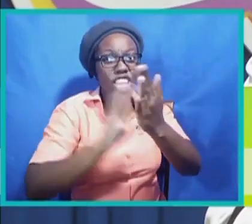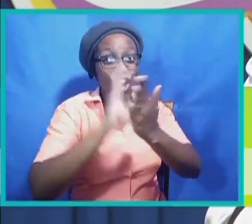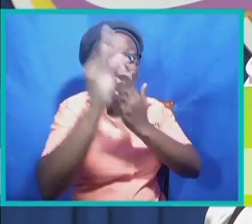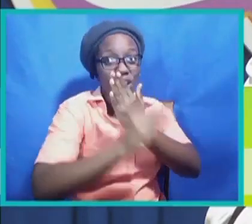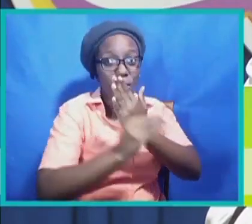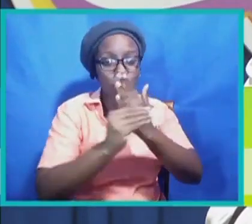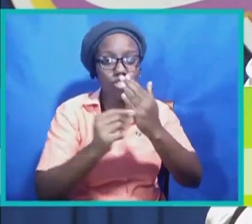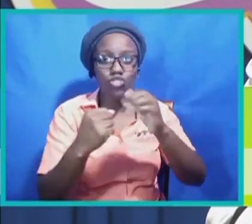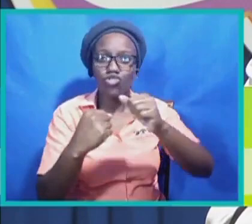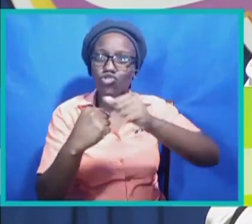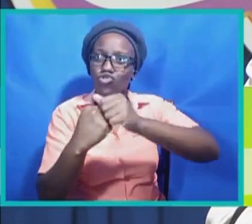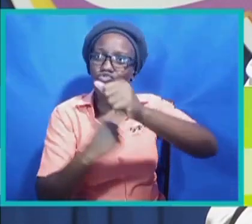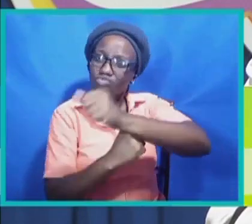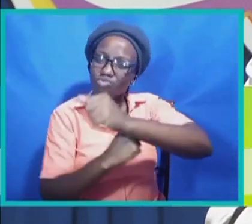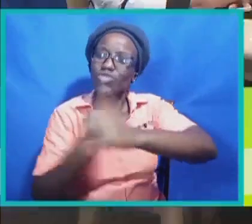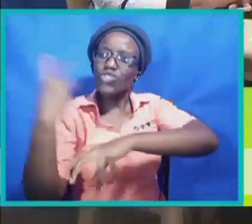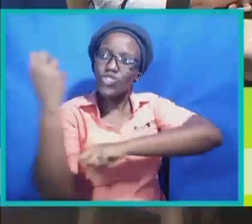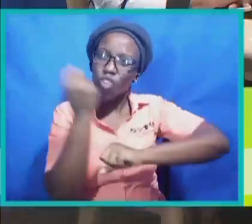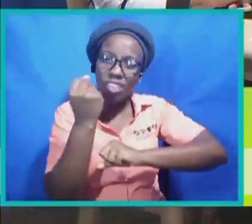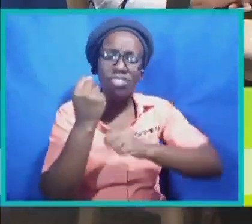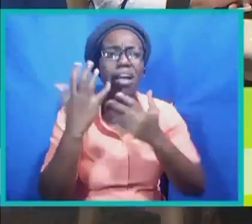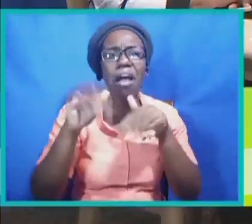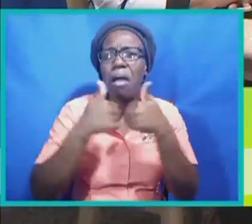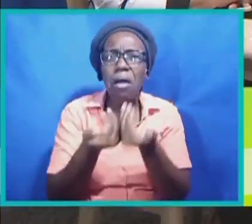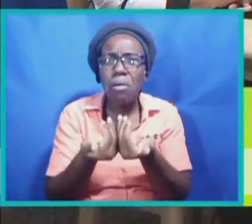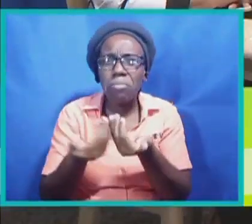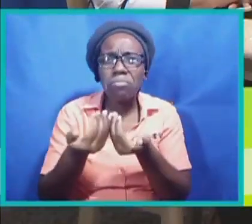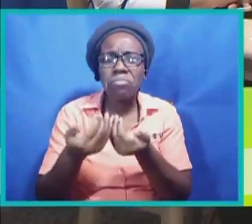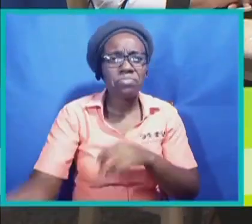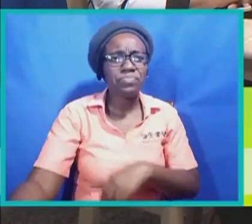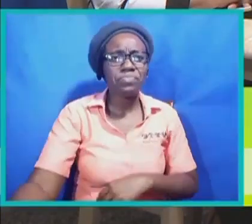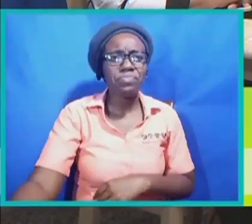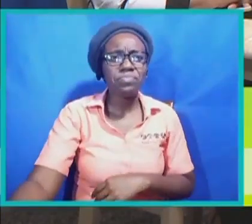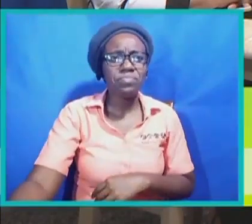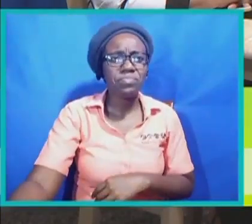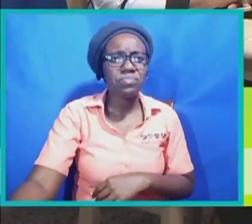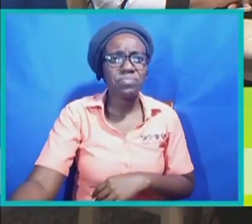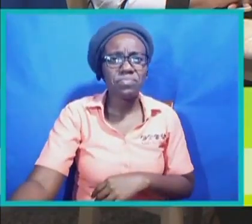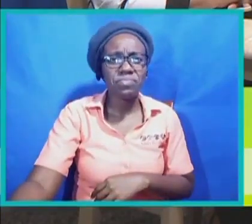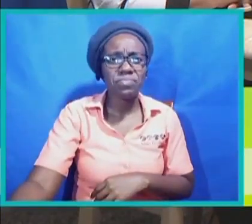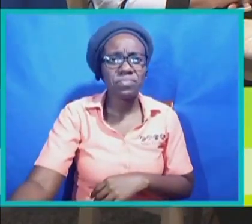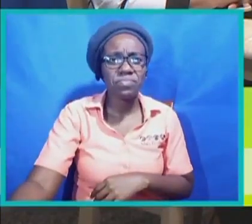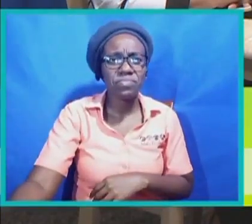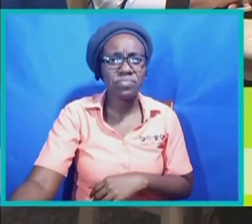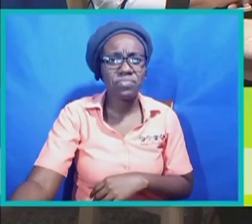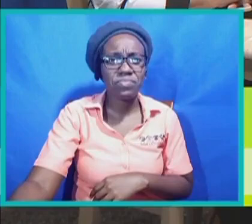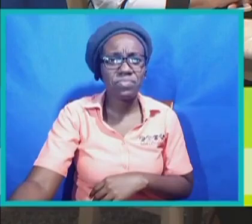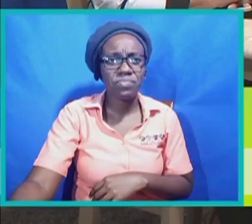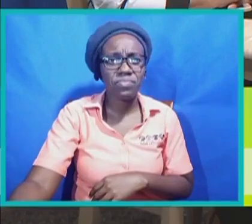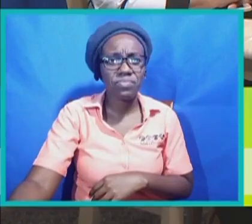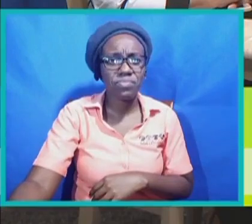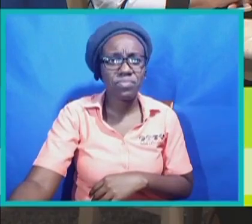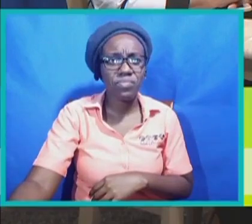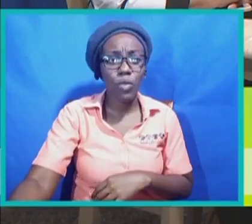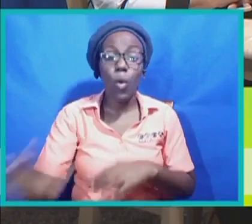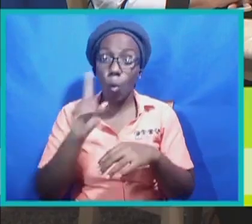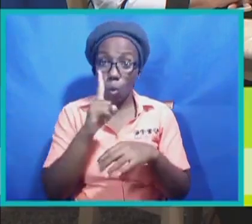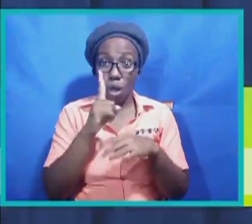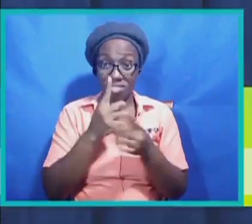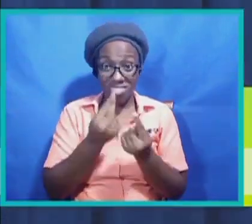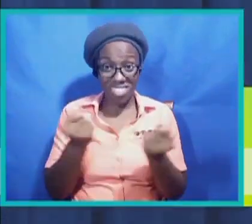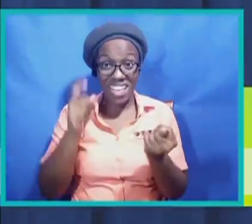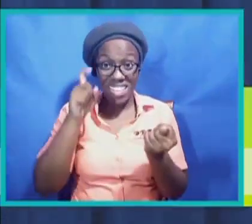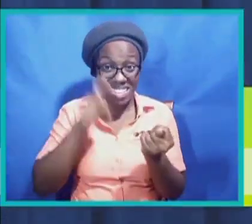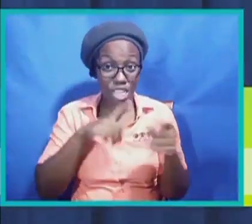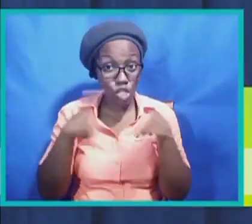levels in terms of some of those areas that you would have mentioned? Well, one of the things you have to do, and I mean,